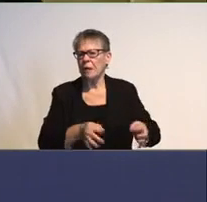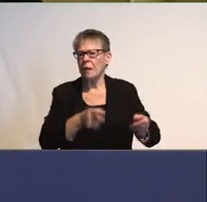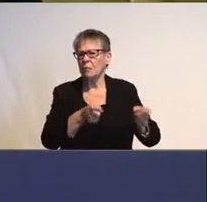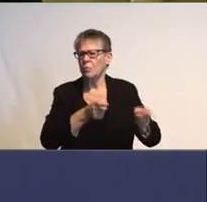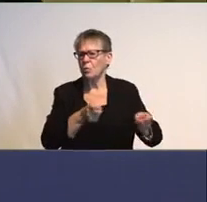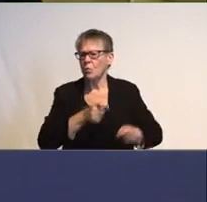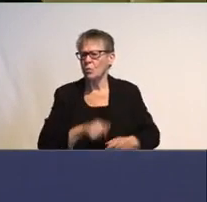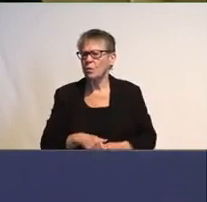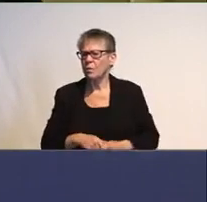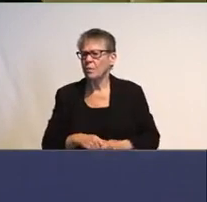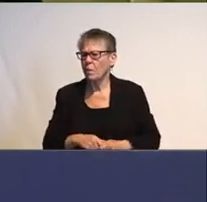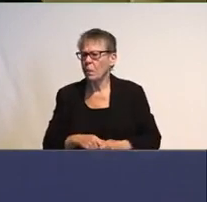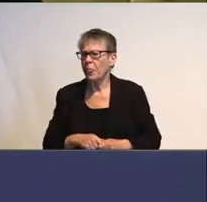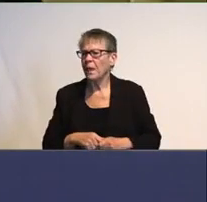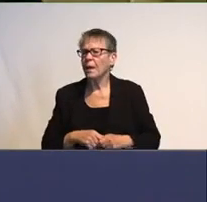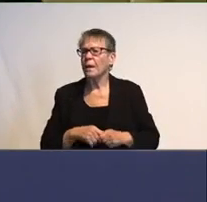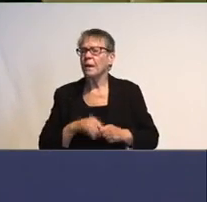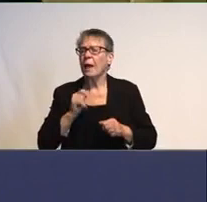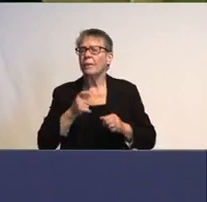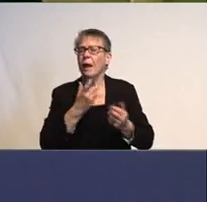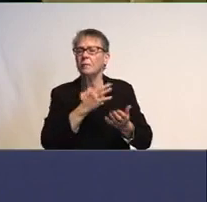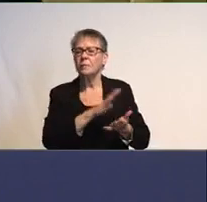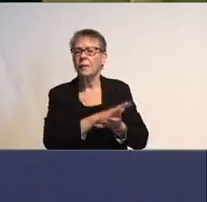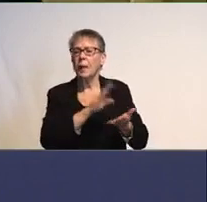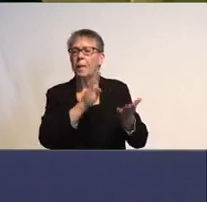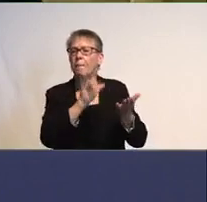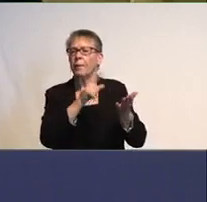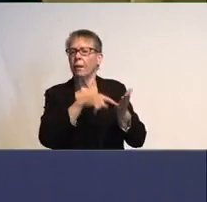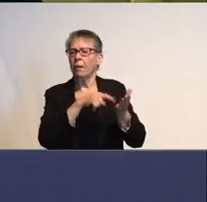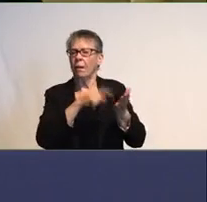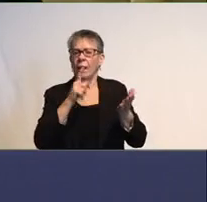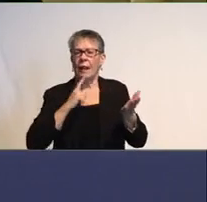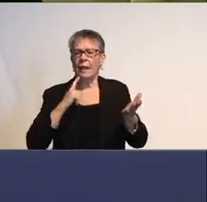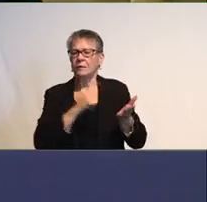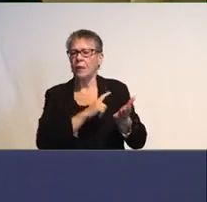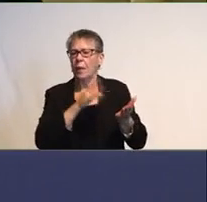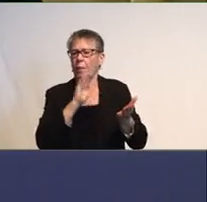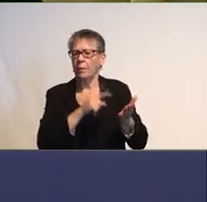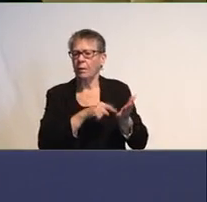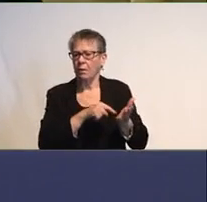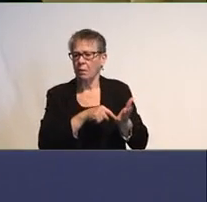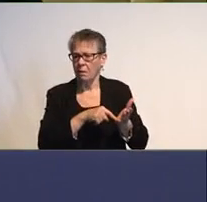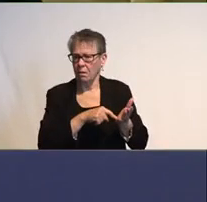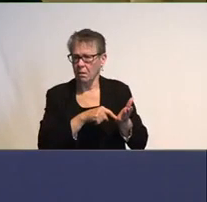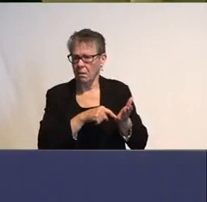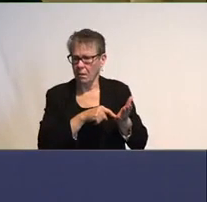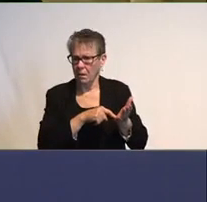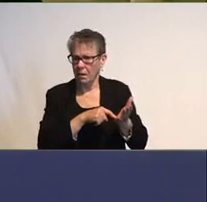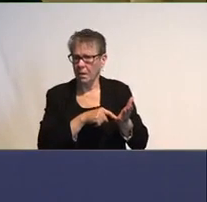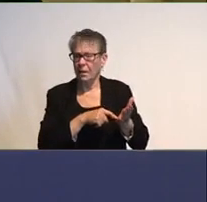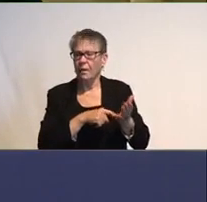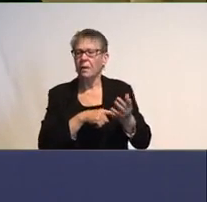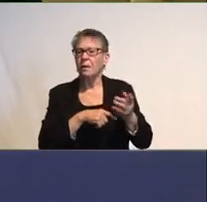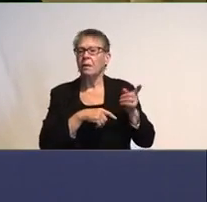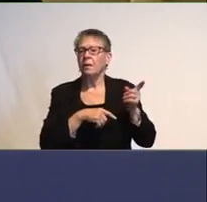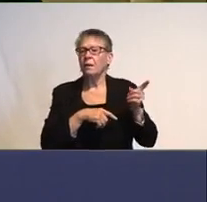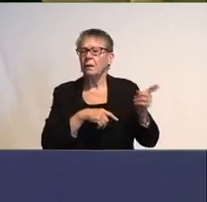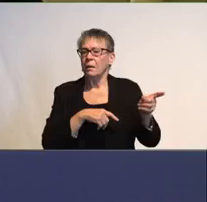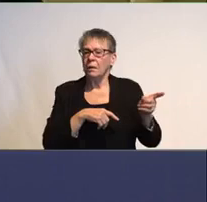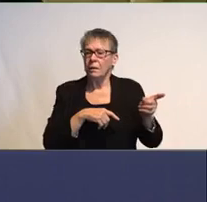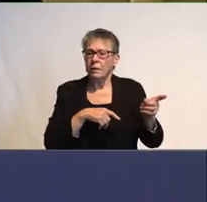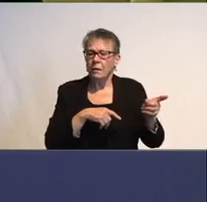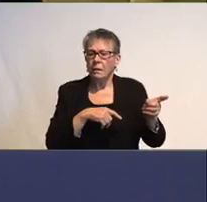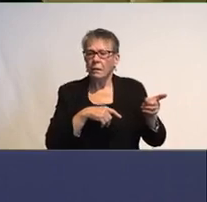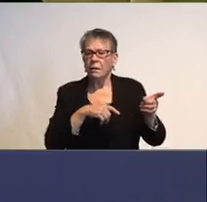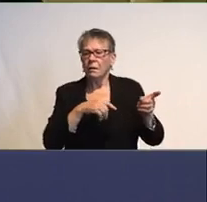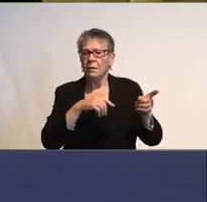of Firearms Act, how would a person actually be caught not safely storing their firearm inside their home? Is this something where